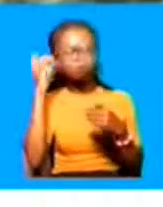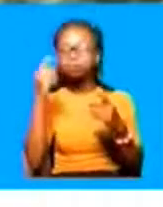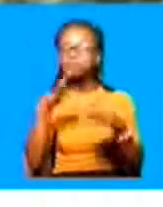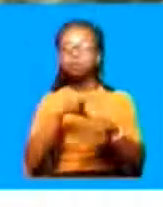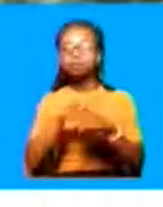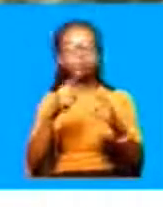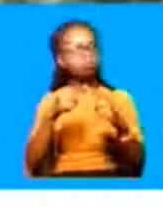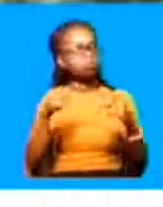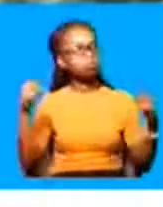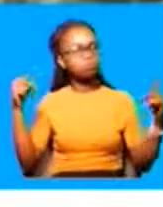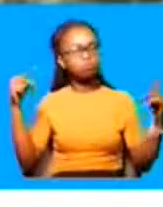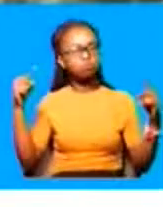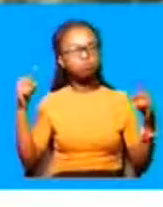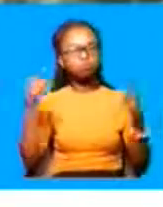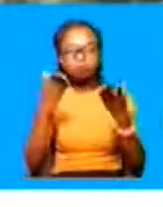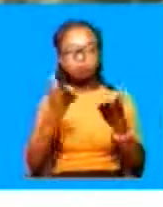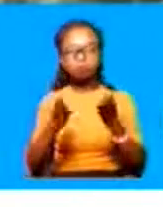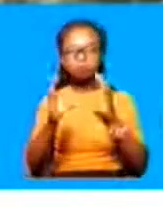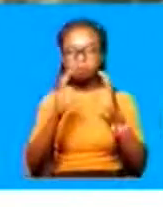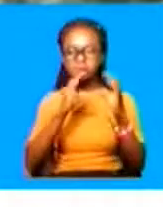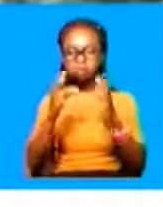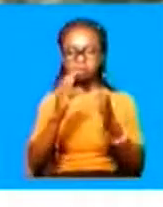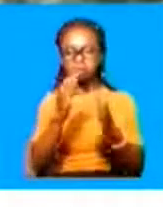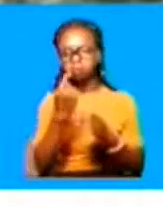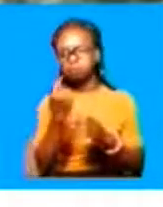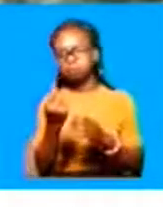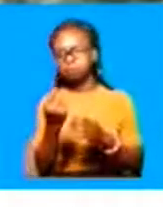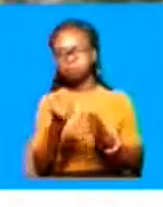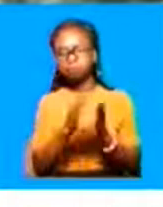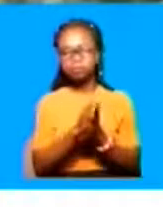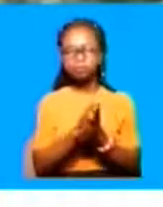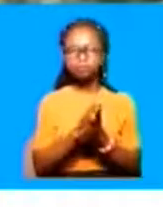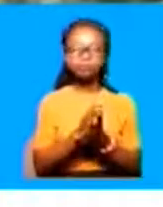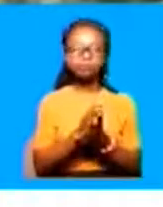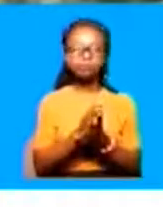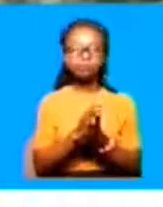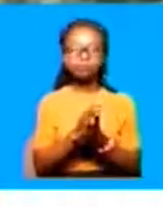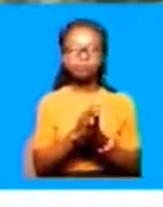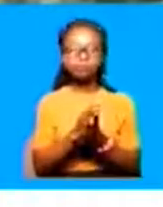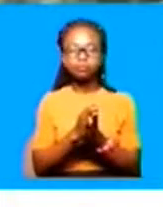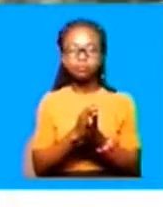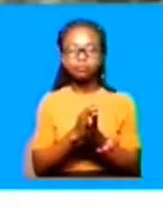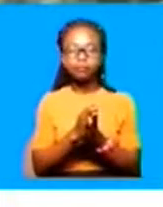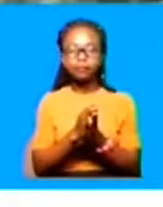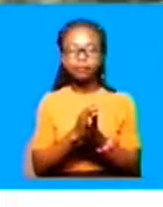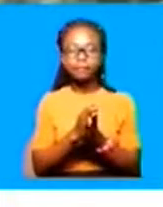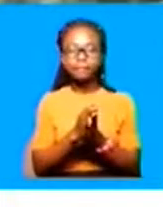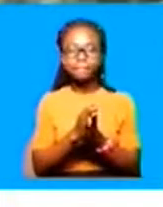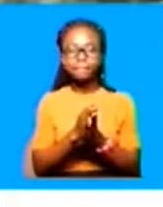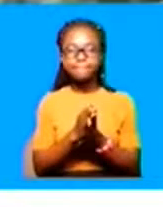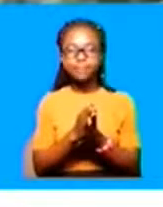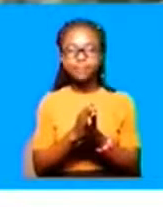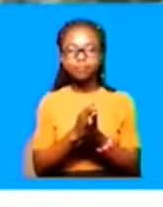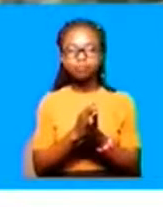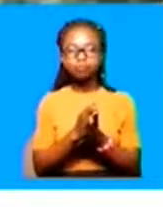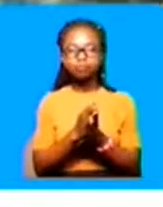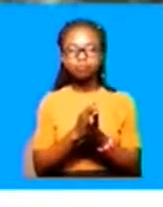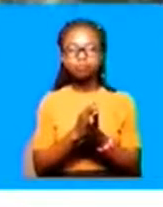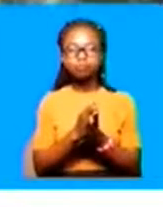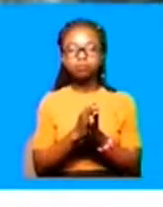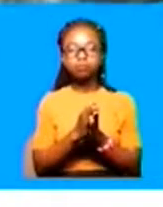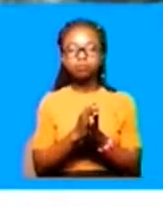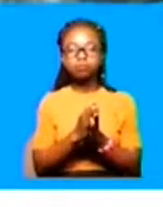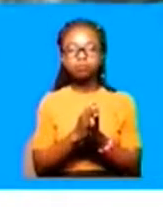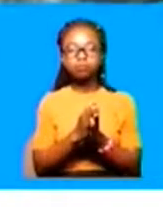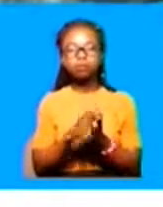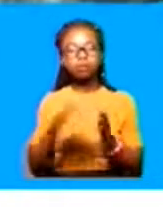at stake with our communication with her. And at what age did she develop the hearing problem? She had been